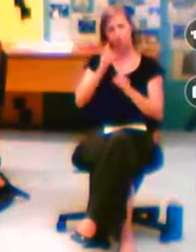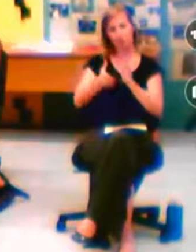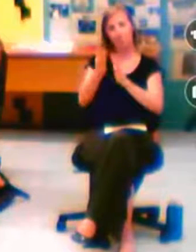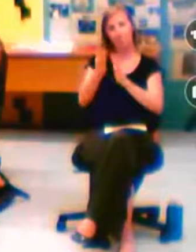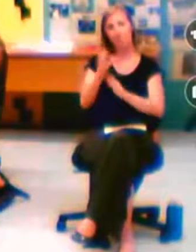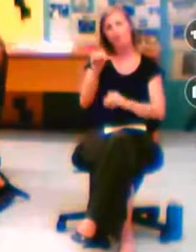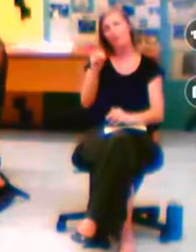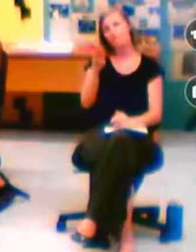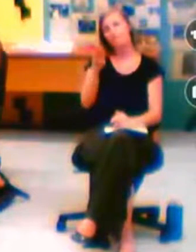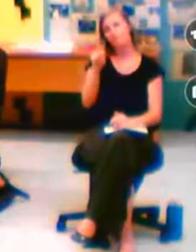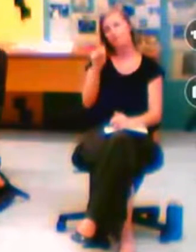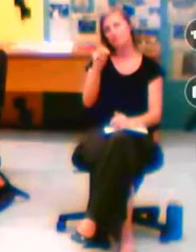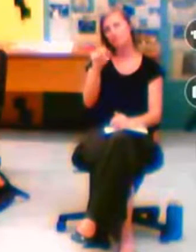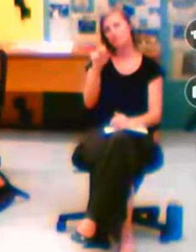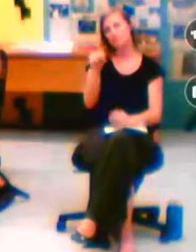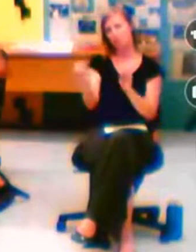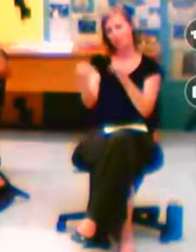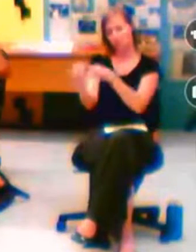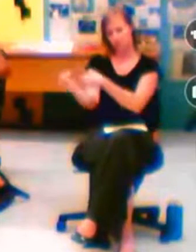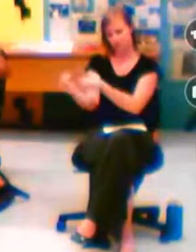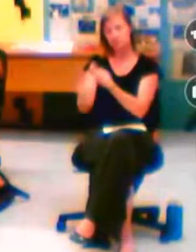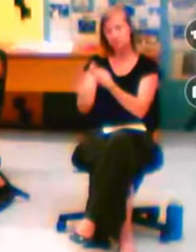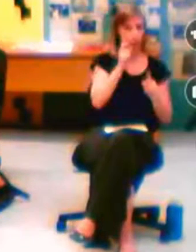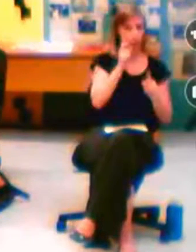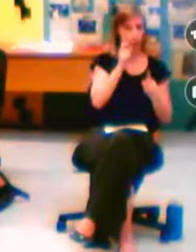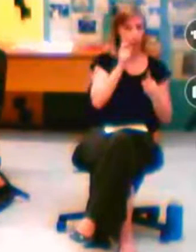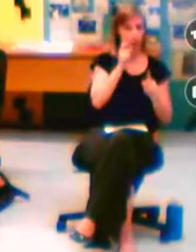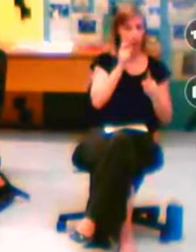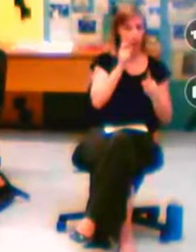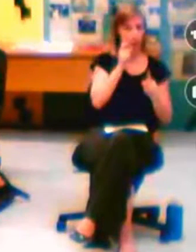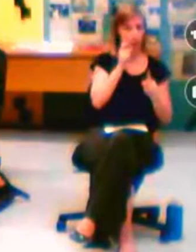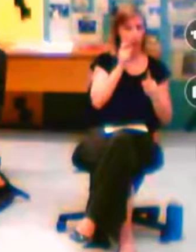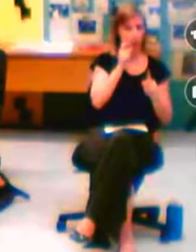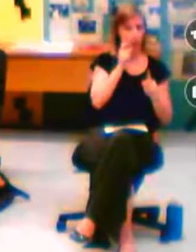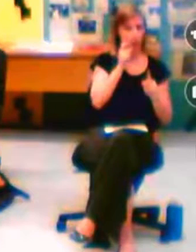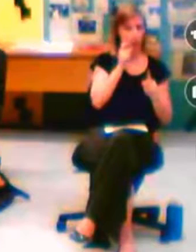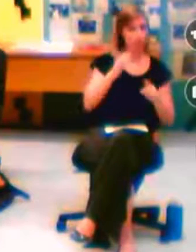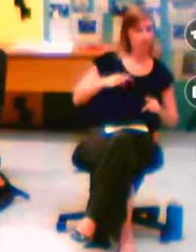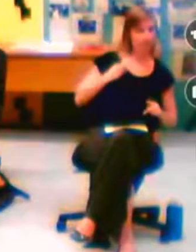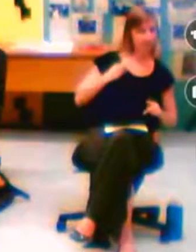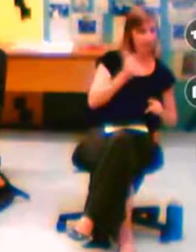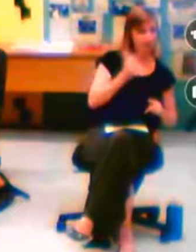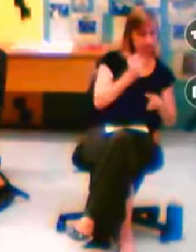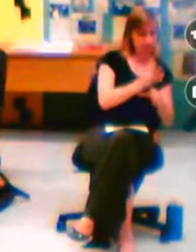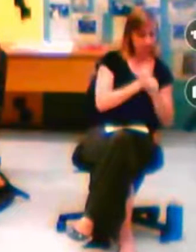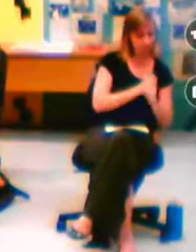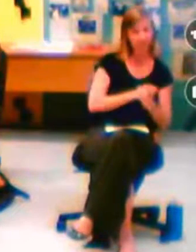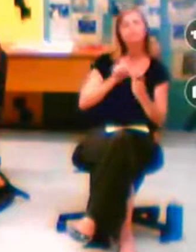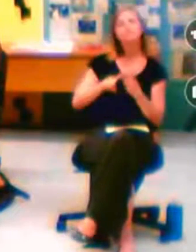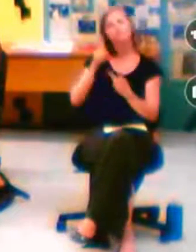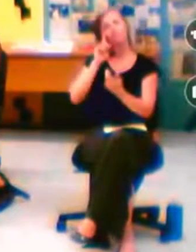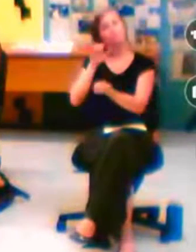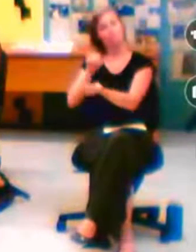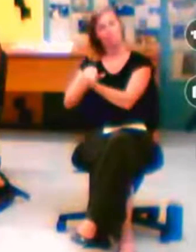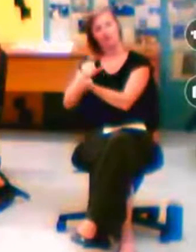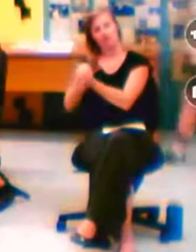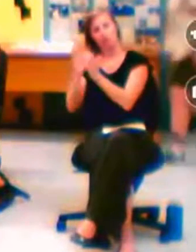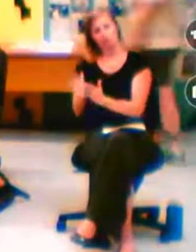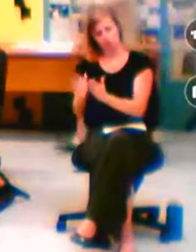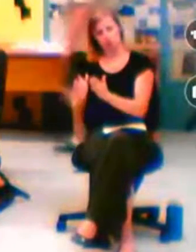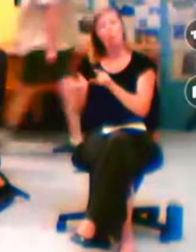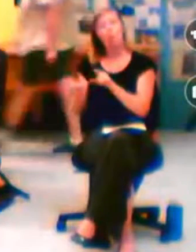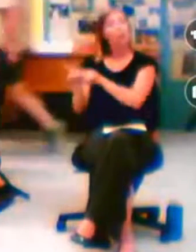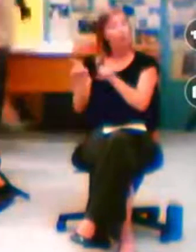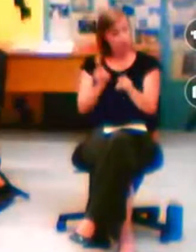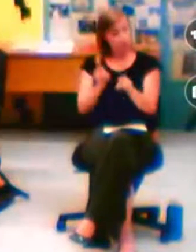specify that there is that the board is required to provide funds to the Commissioner of Insurance for the operation of